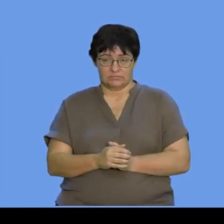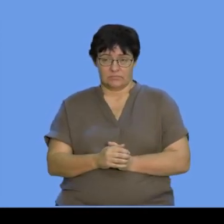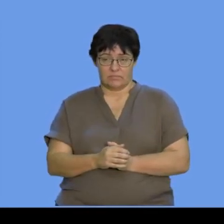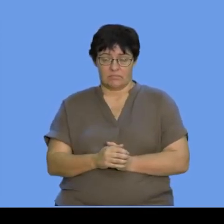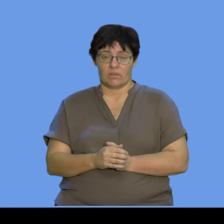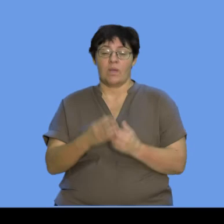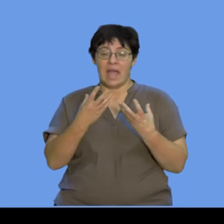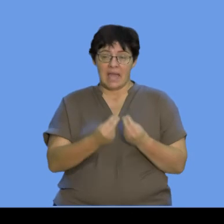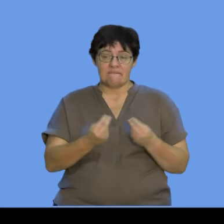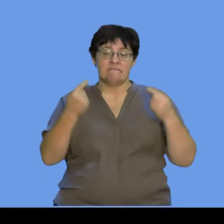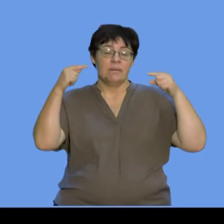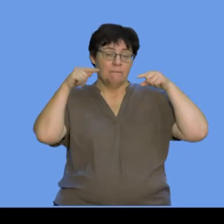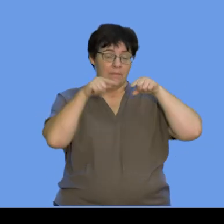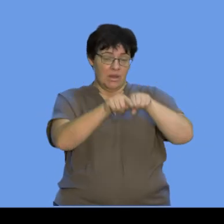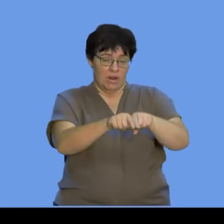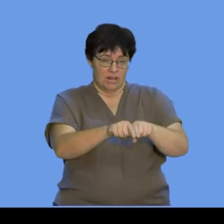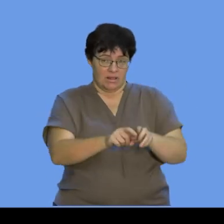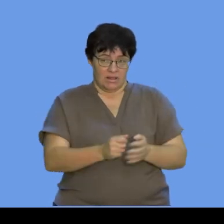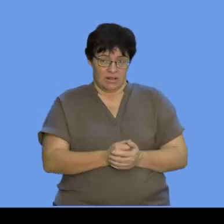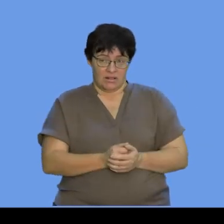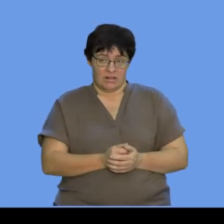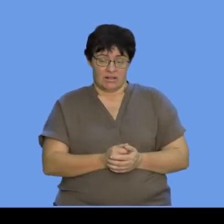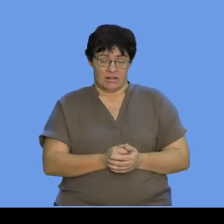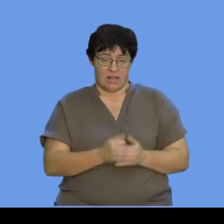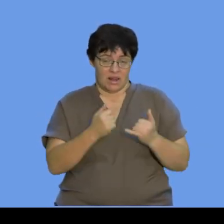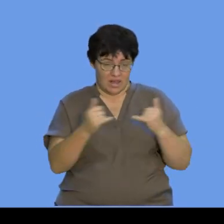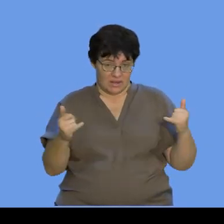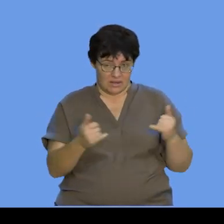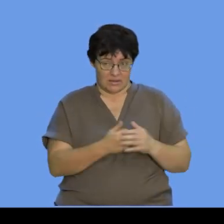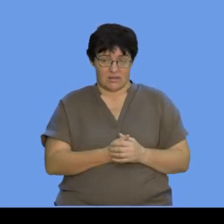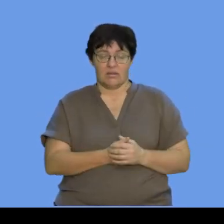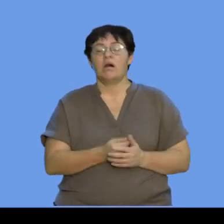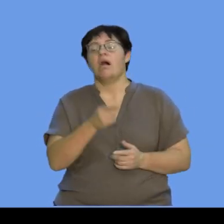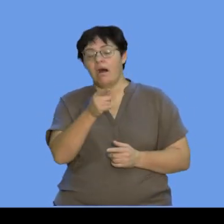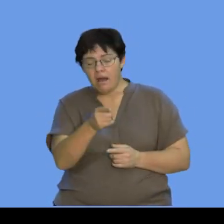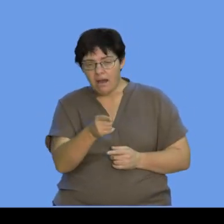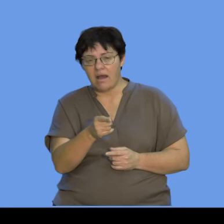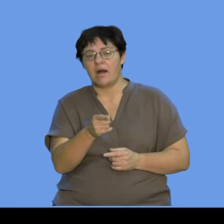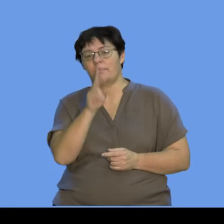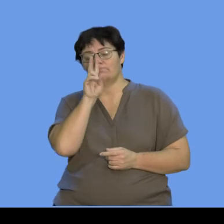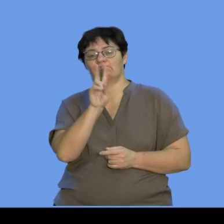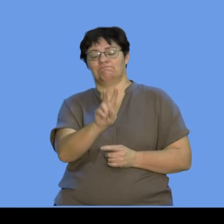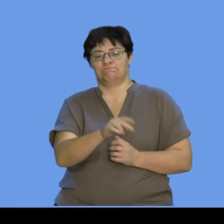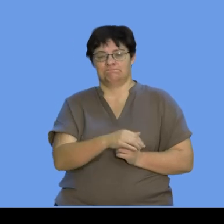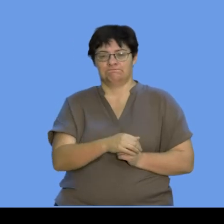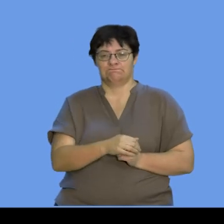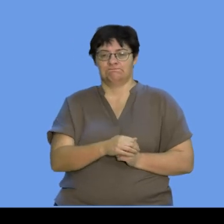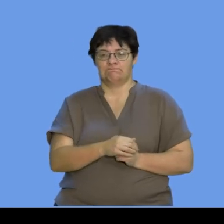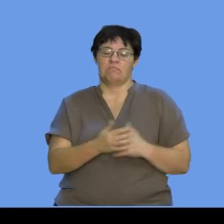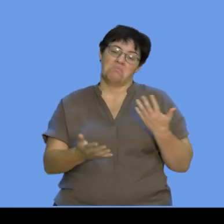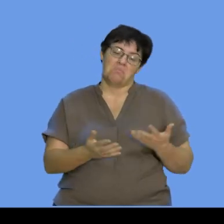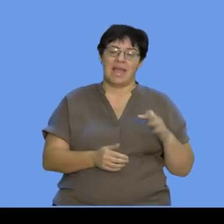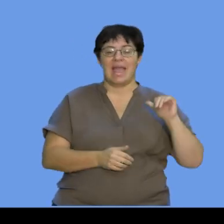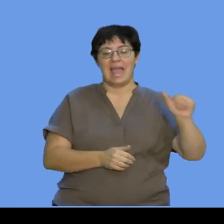is, as soon as we have parallel lines, right, already you're then going to look